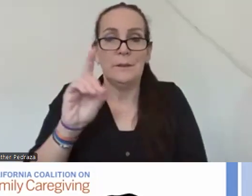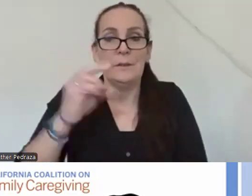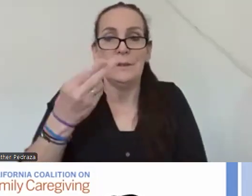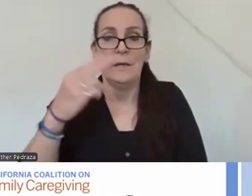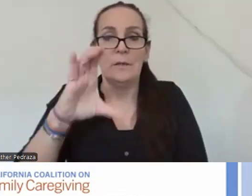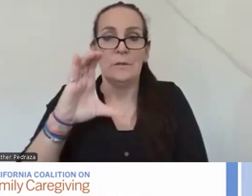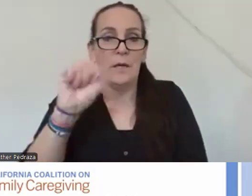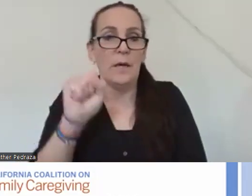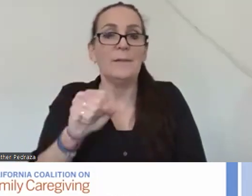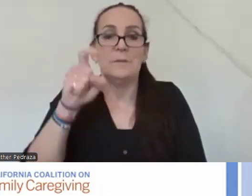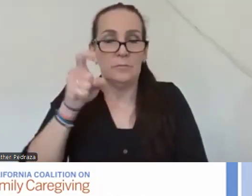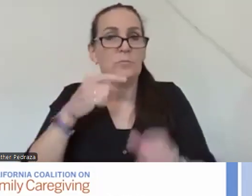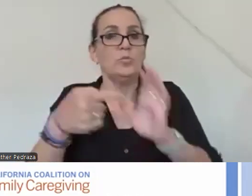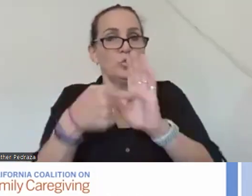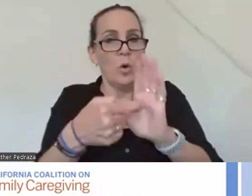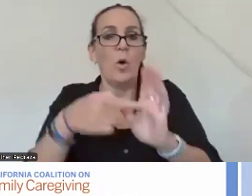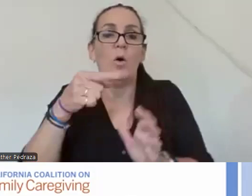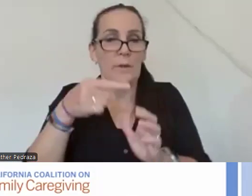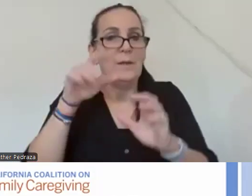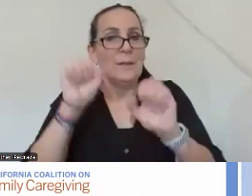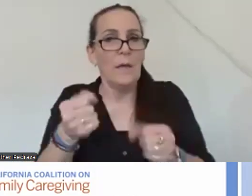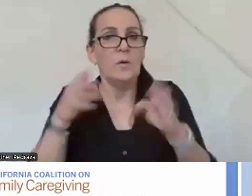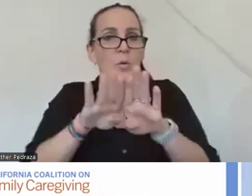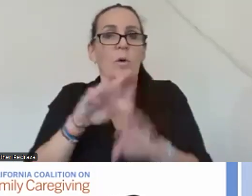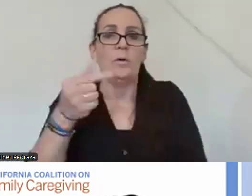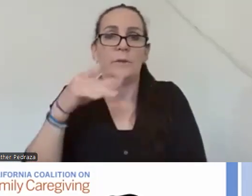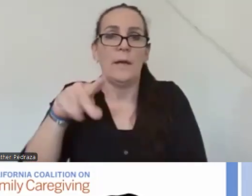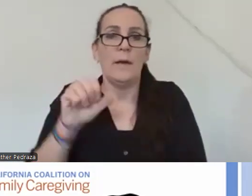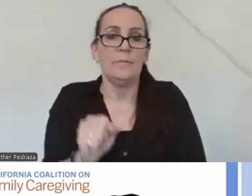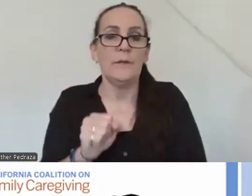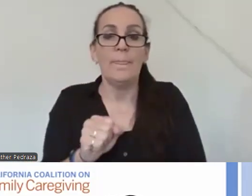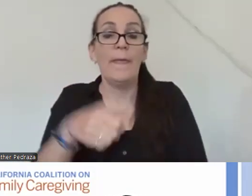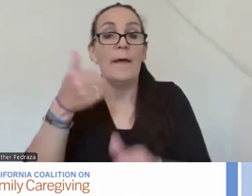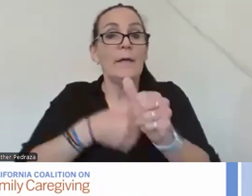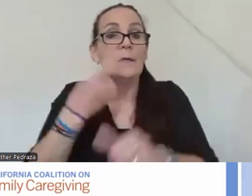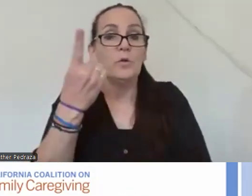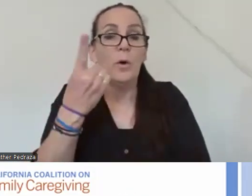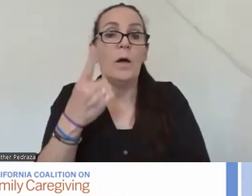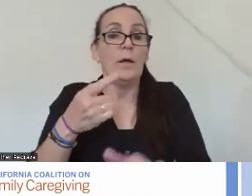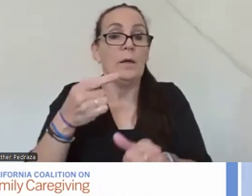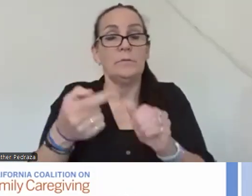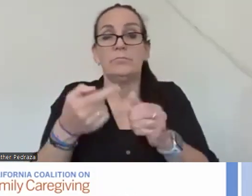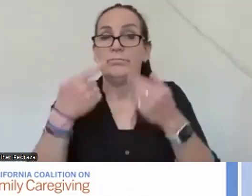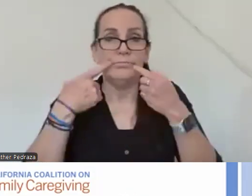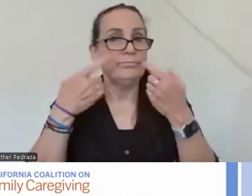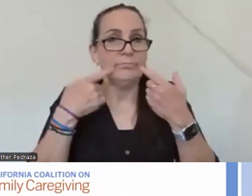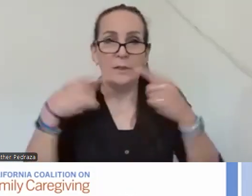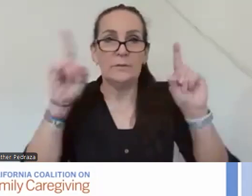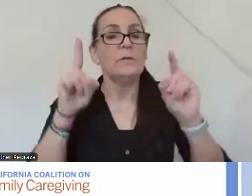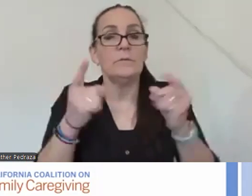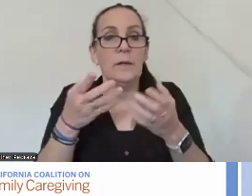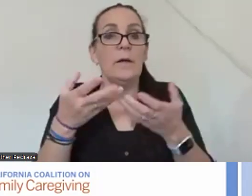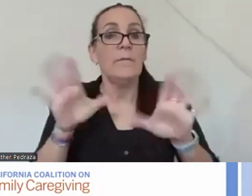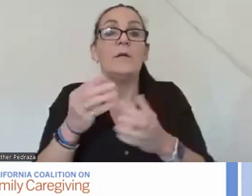are capable of closing those identified gaps, that each one has already successfully done so using the tools